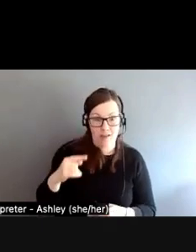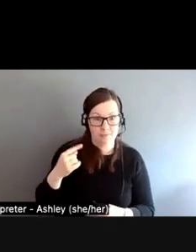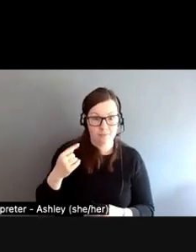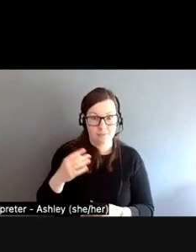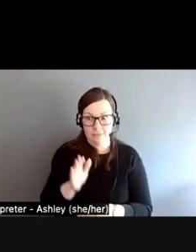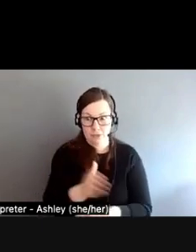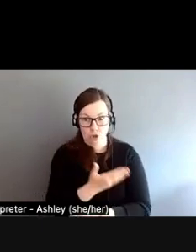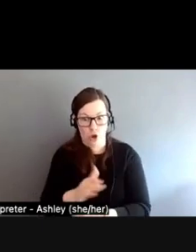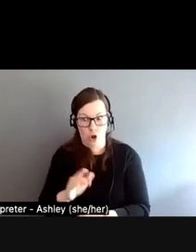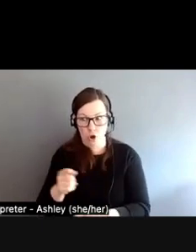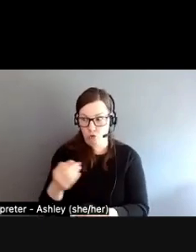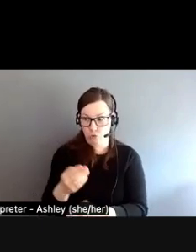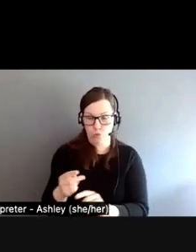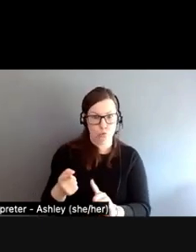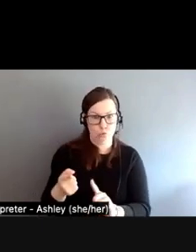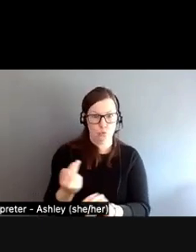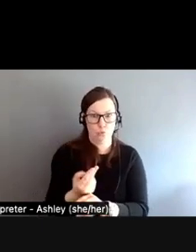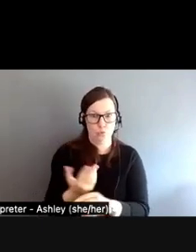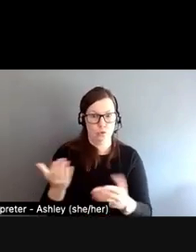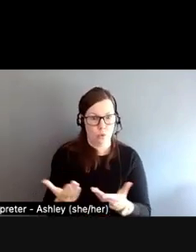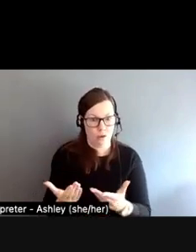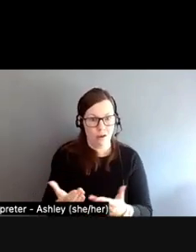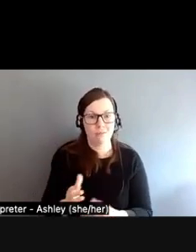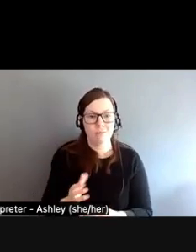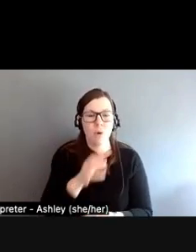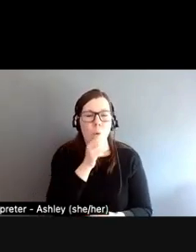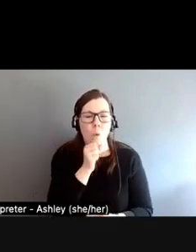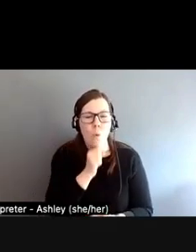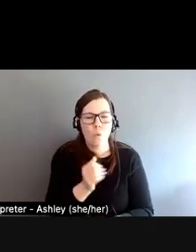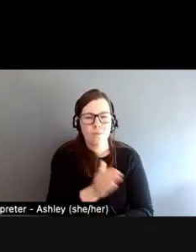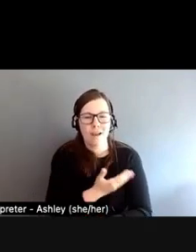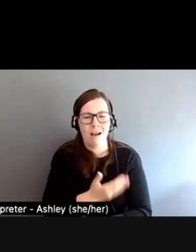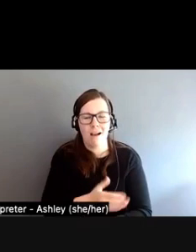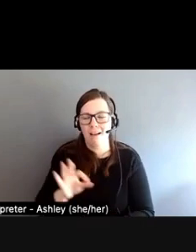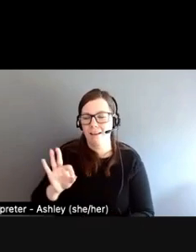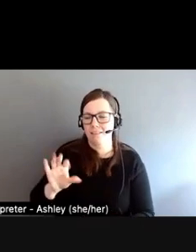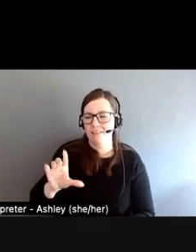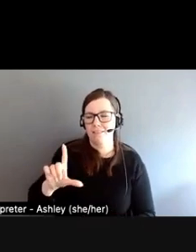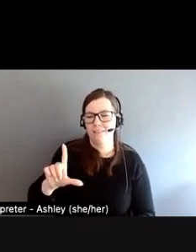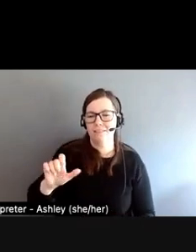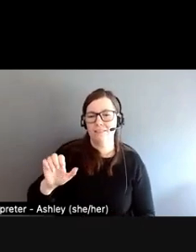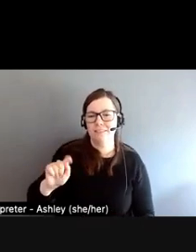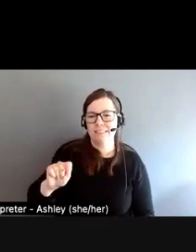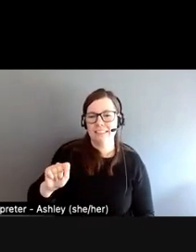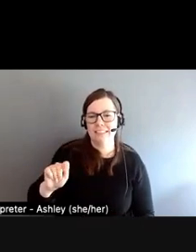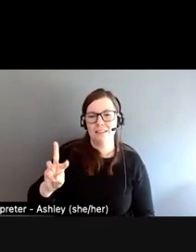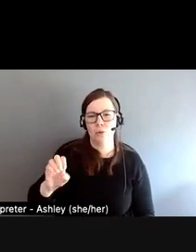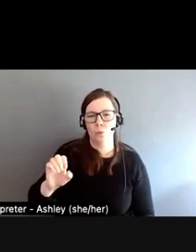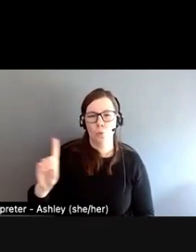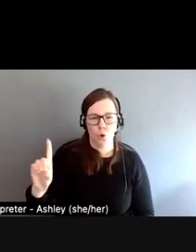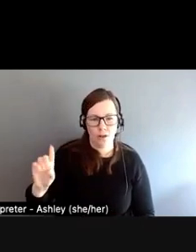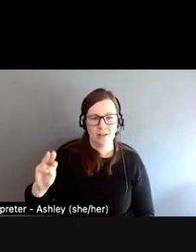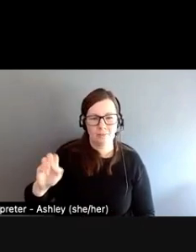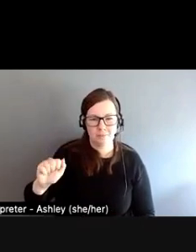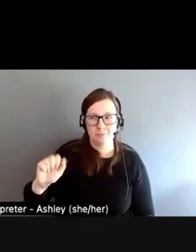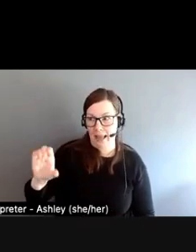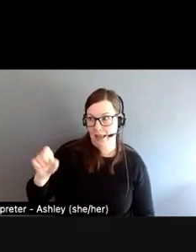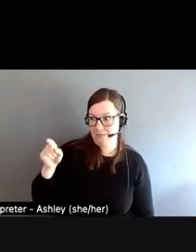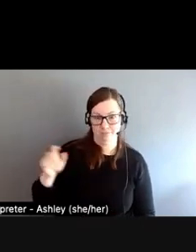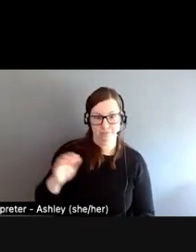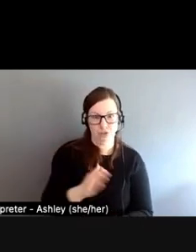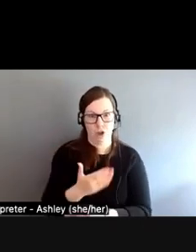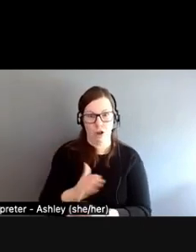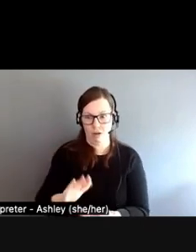quite an old band. So yeah. Yeah, those are great TikTok tips. Thanks so much,